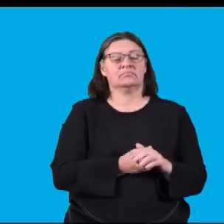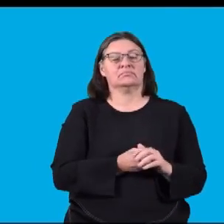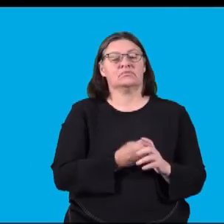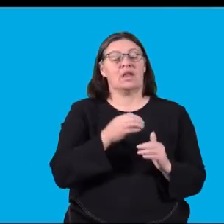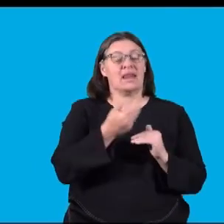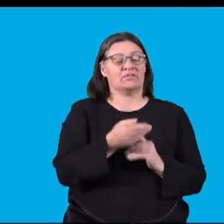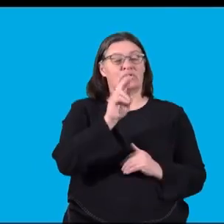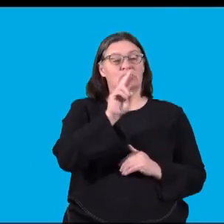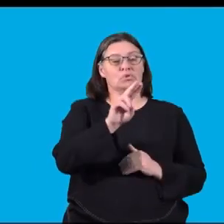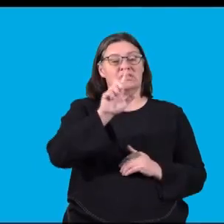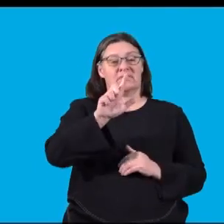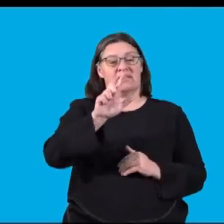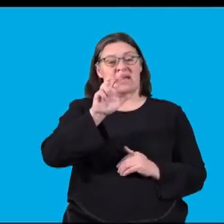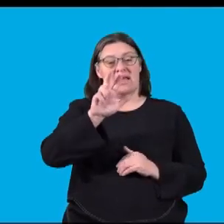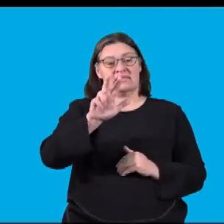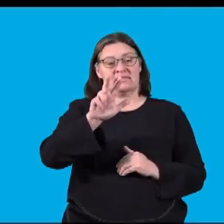up with